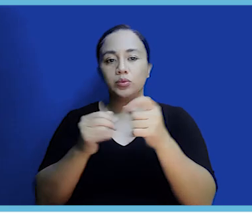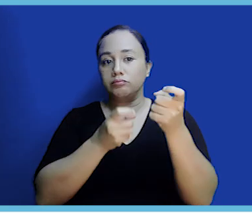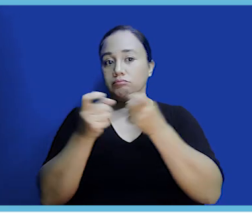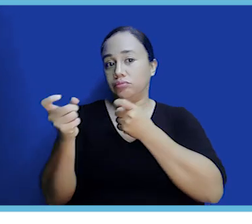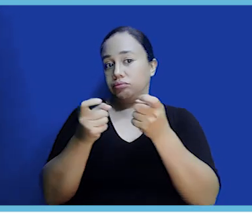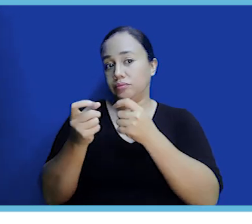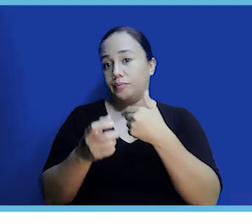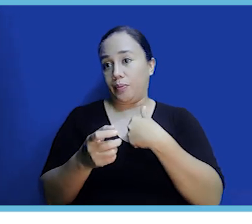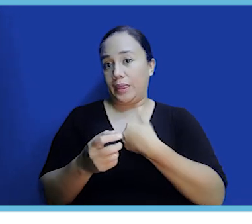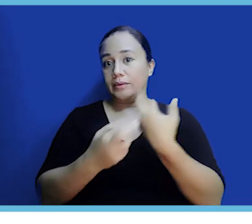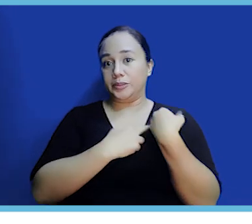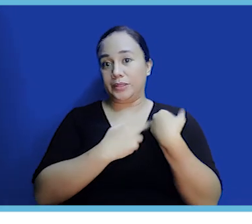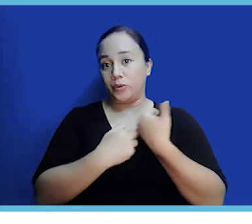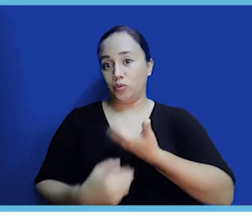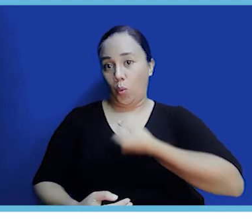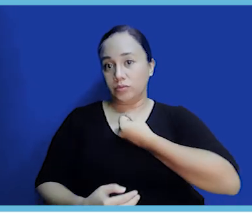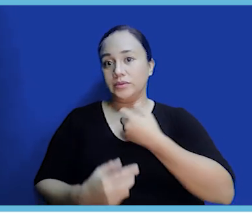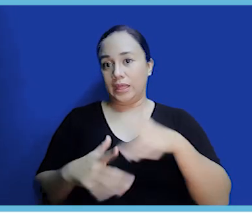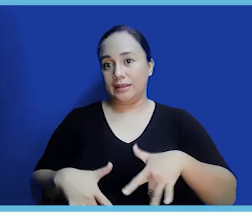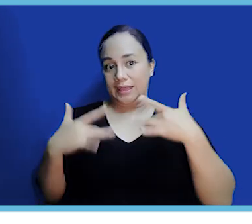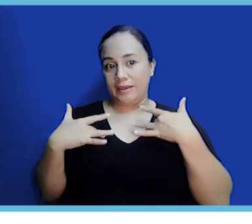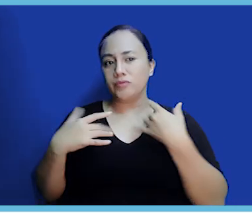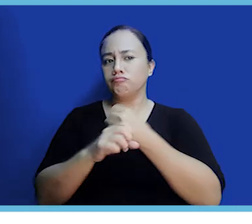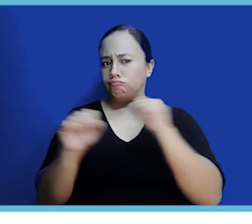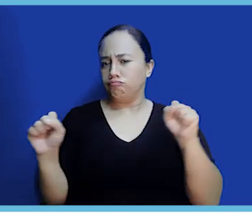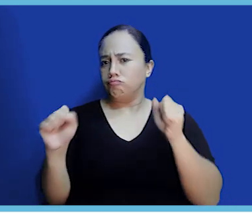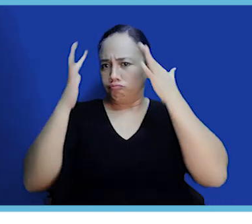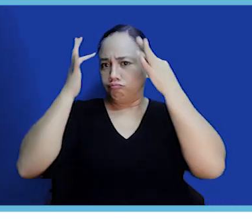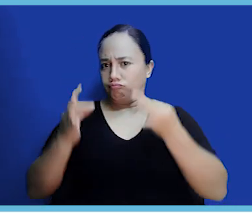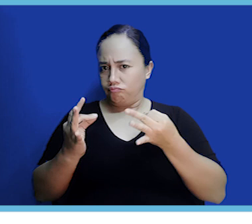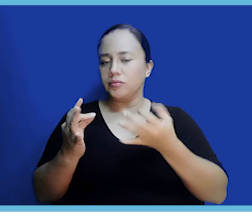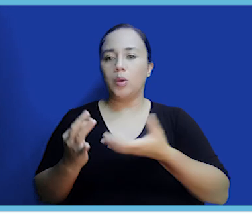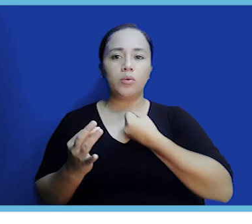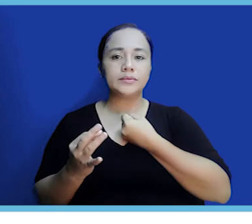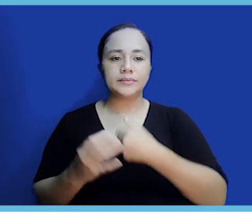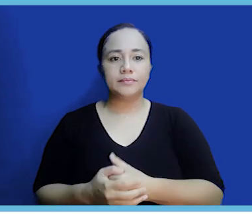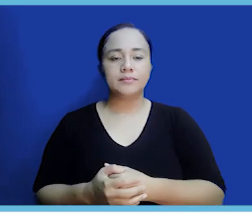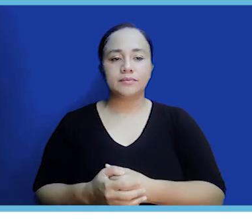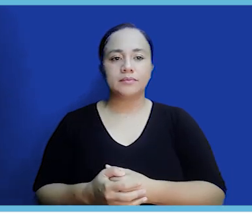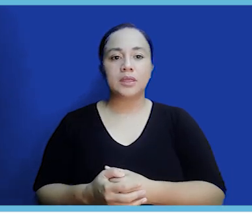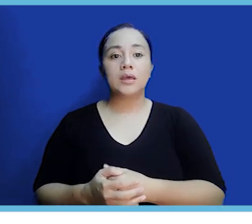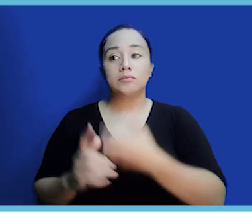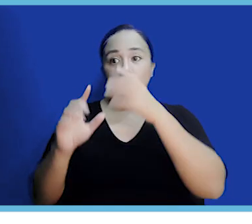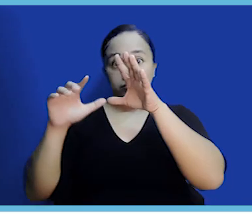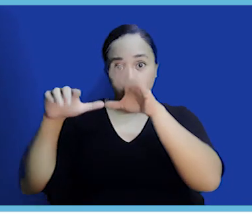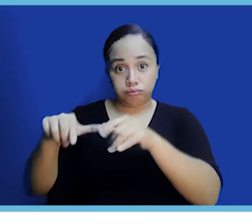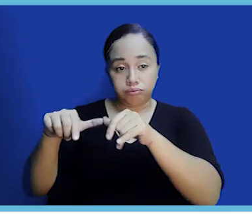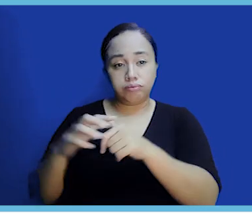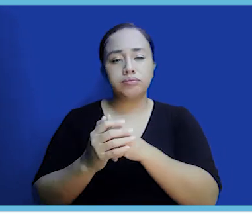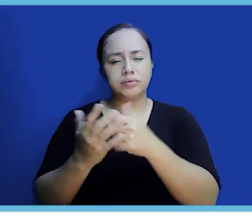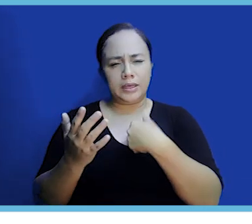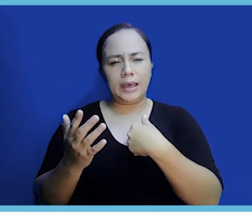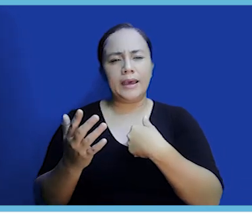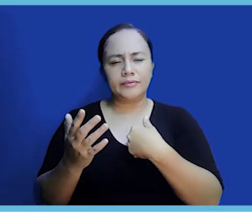Individual autonomy. Being in charge of one's life and having the freedom to make one's own choices. Persons